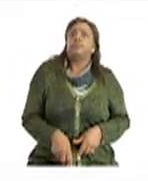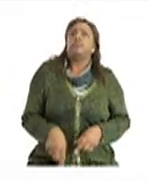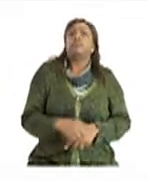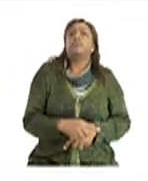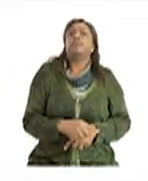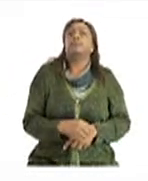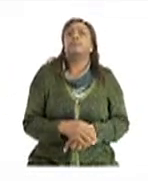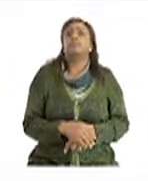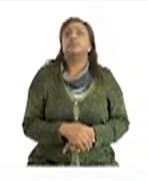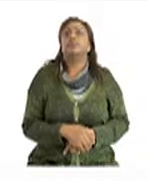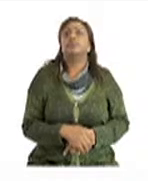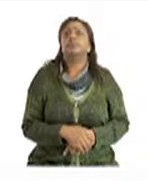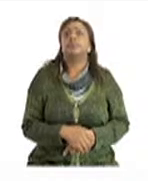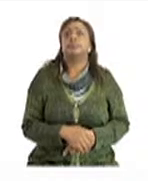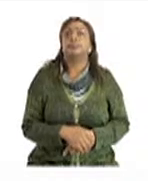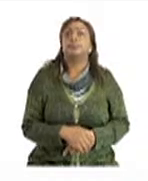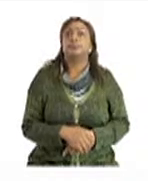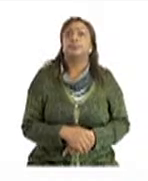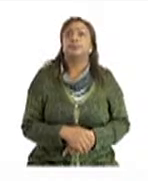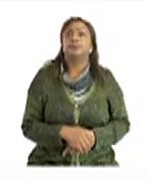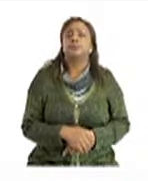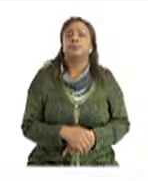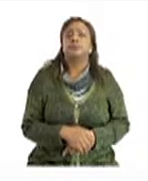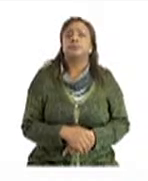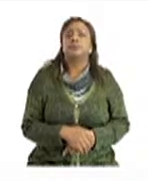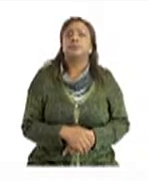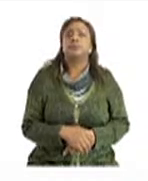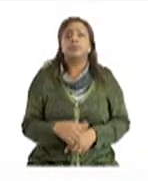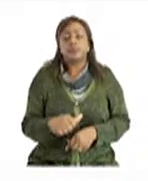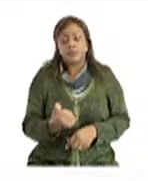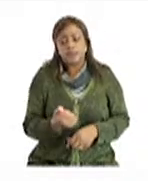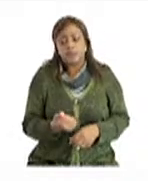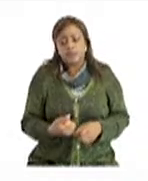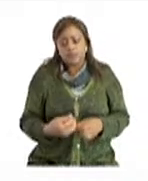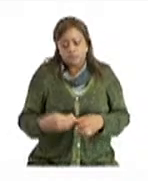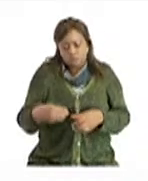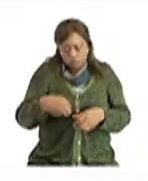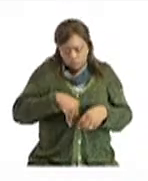external organ, and it houses, yes, other organs, but it will